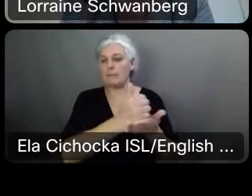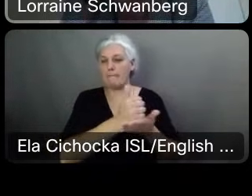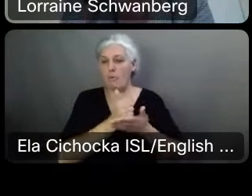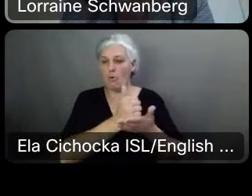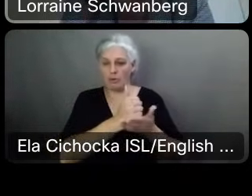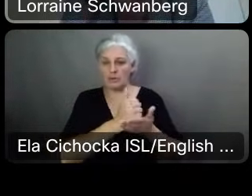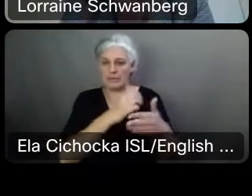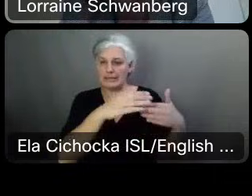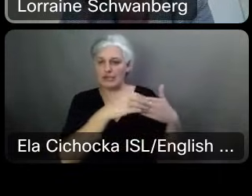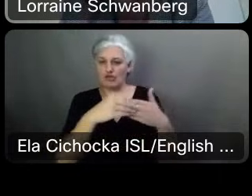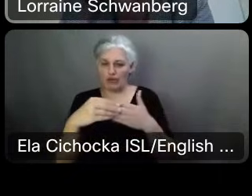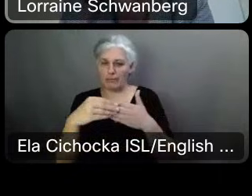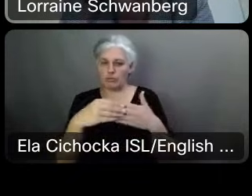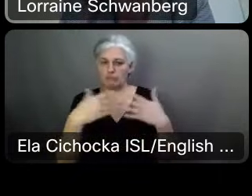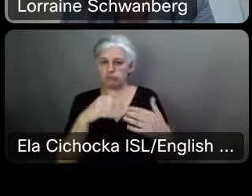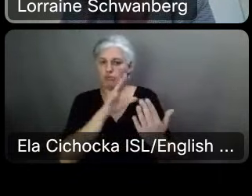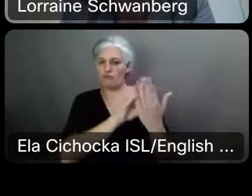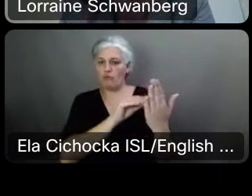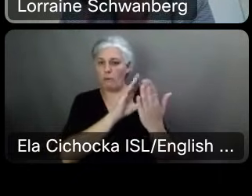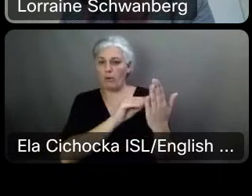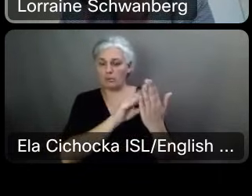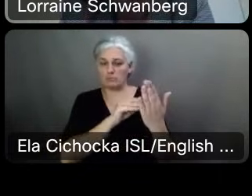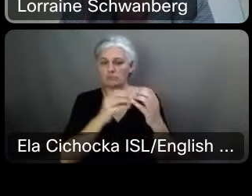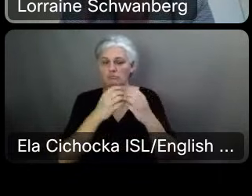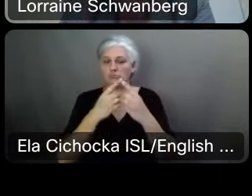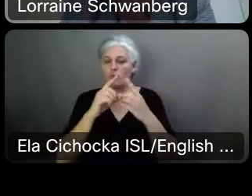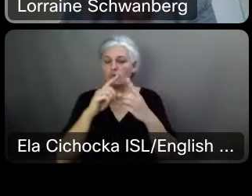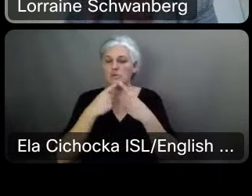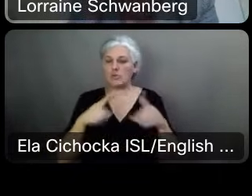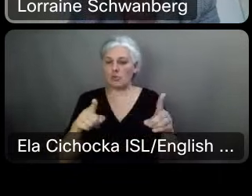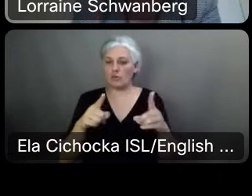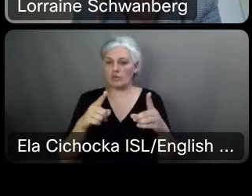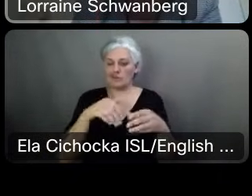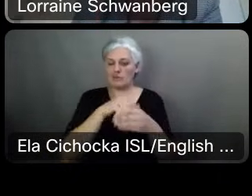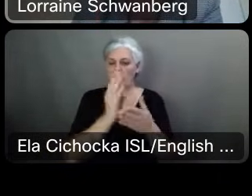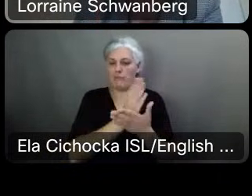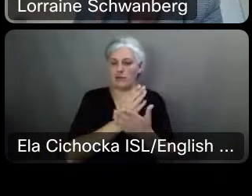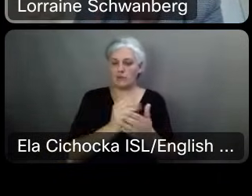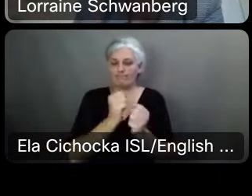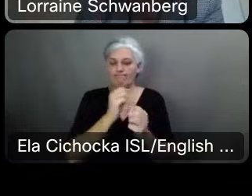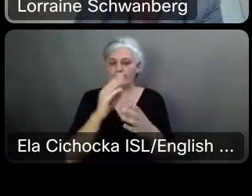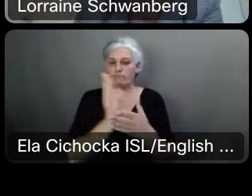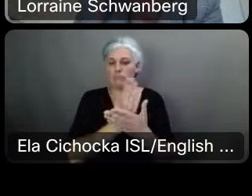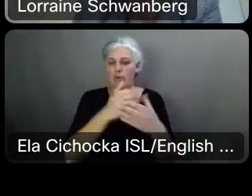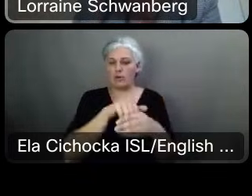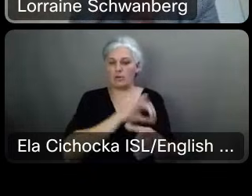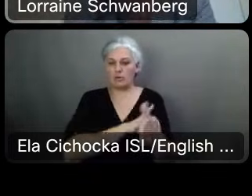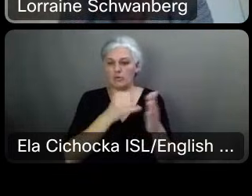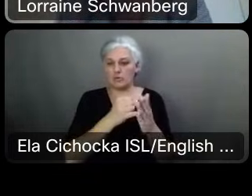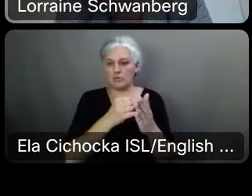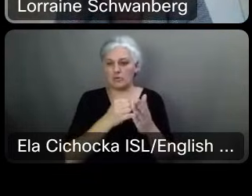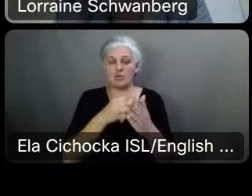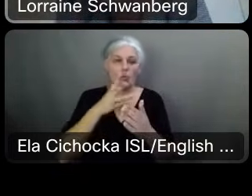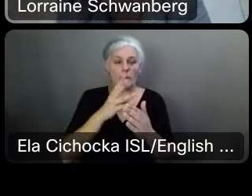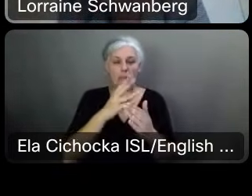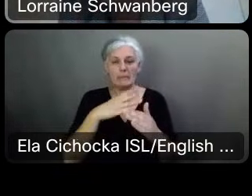role modeling open disclosure within an organization. So the intention was very much that it would be a senior clinician, but